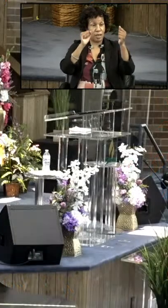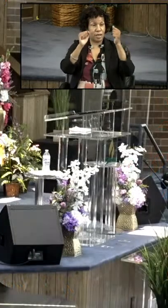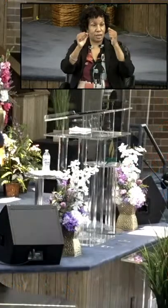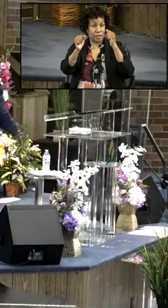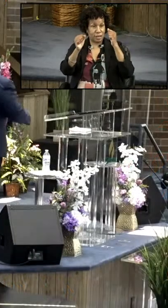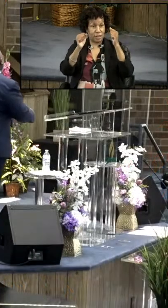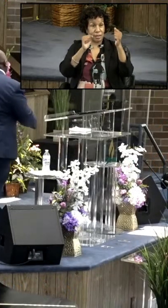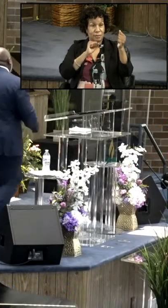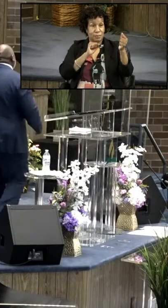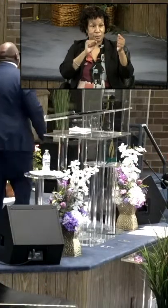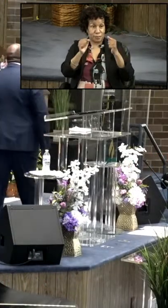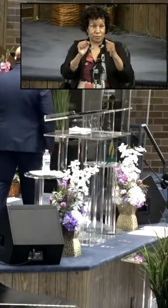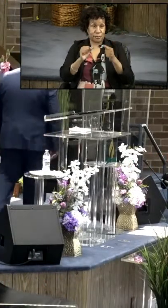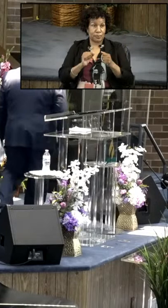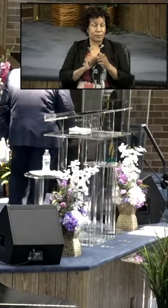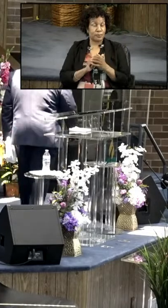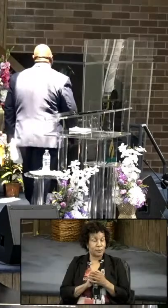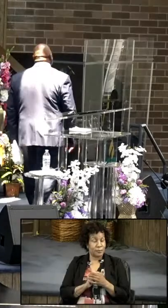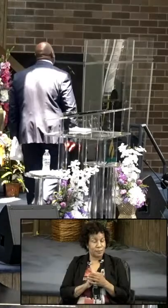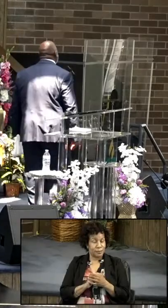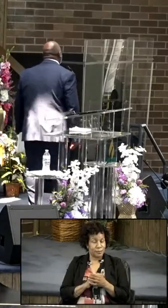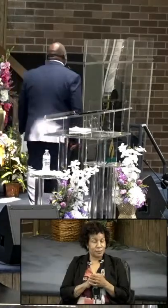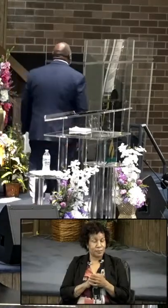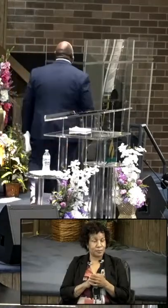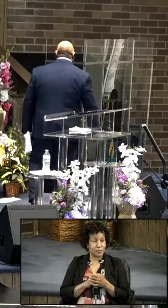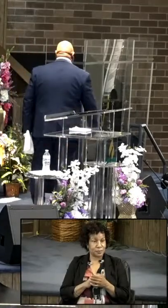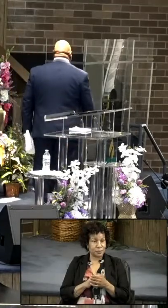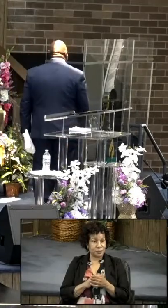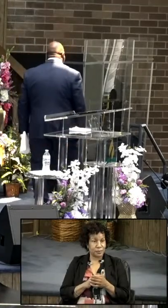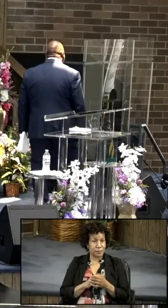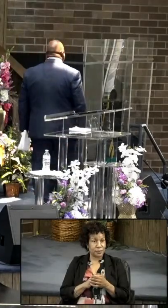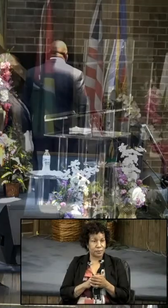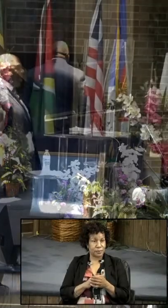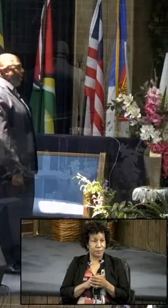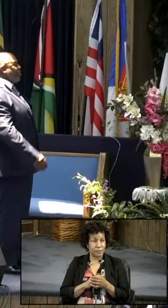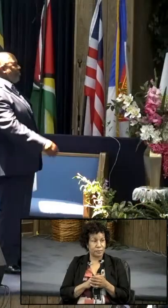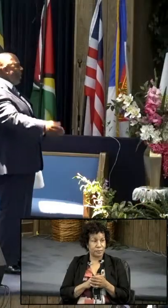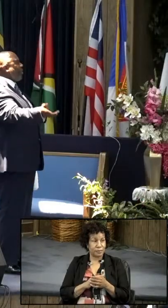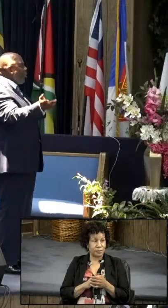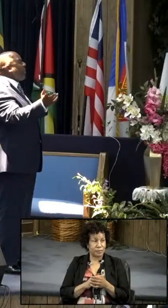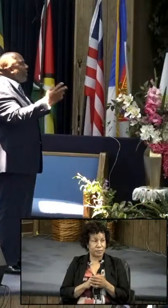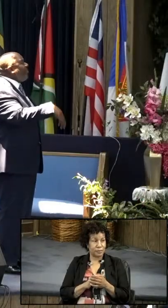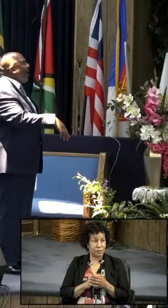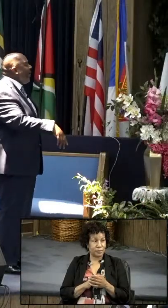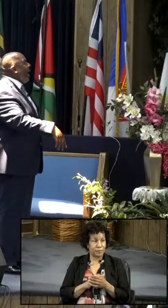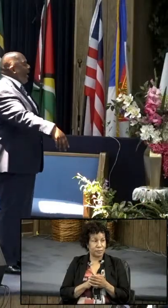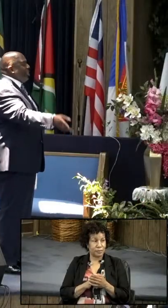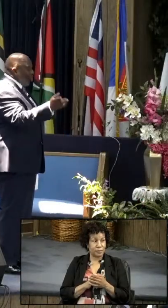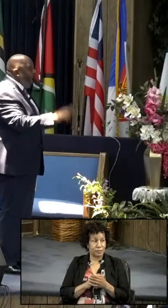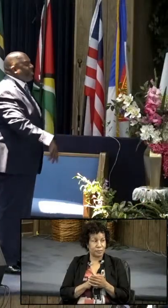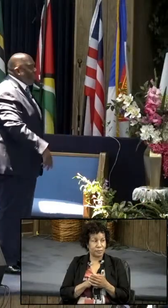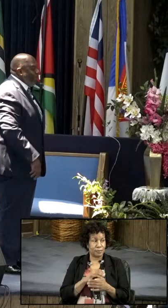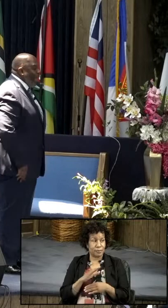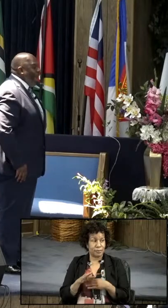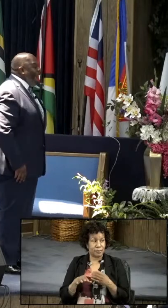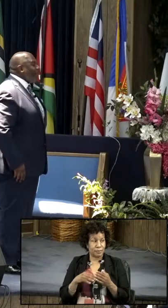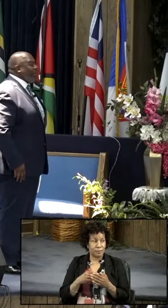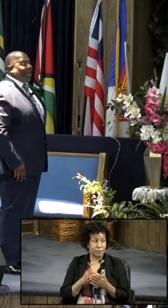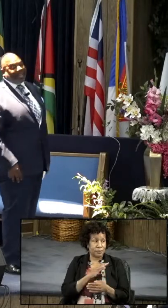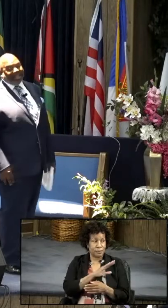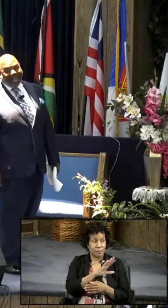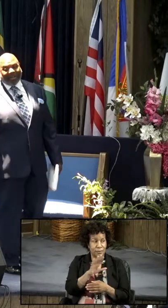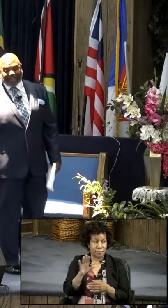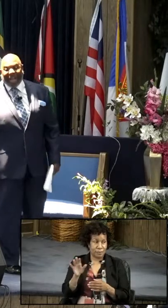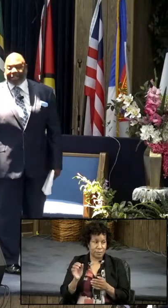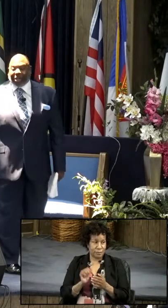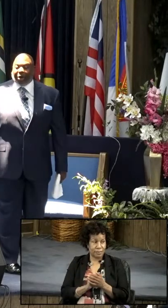swing big rocks. I don't need but one, but I'm going to put four more in my pocket just in case his brothers want to come out and try some. I'll